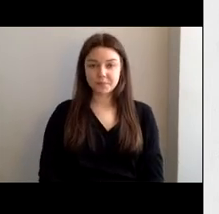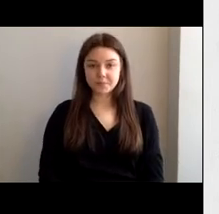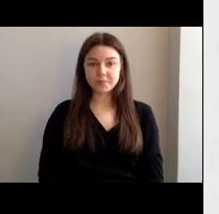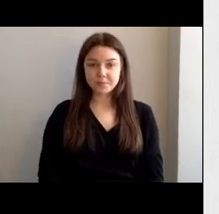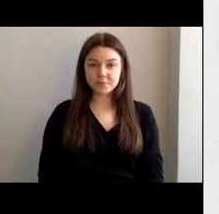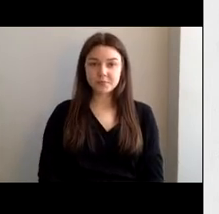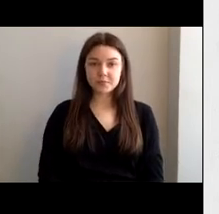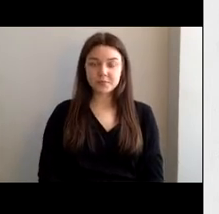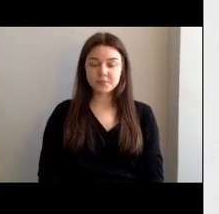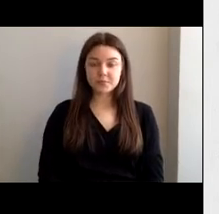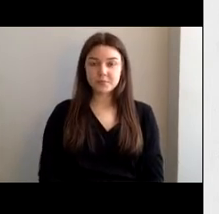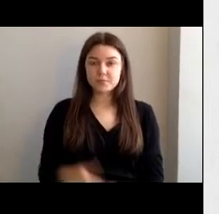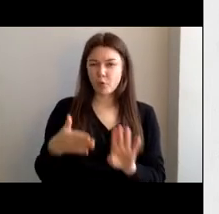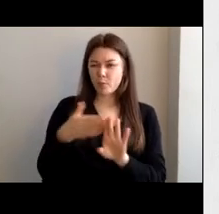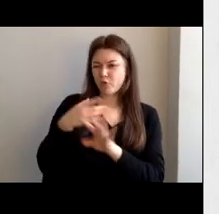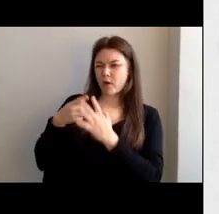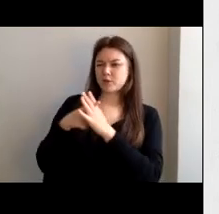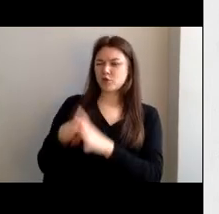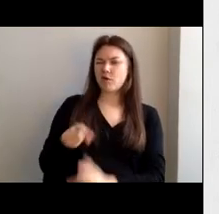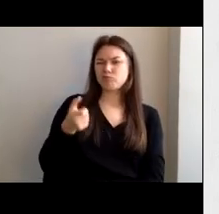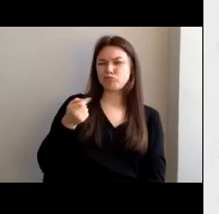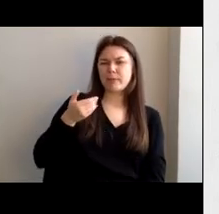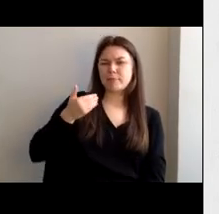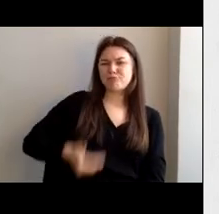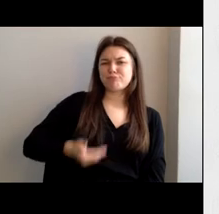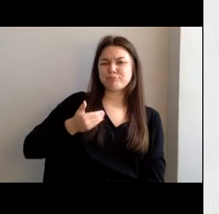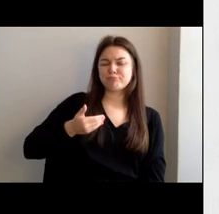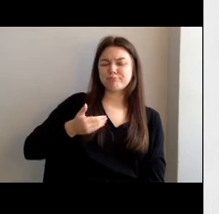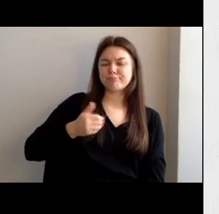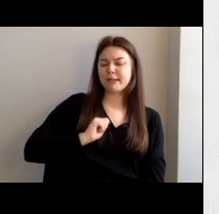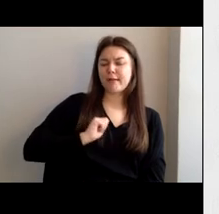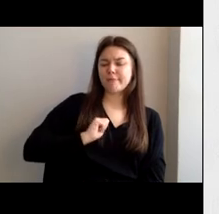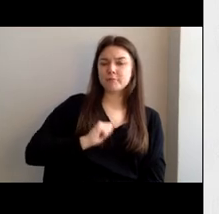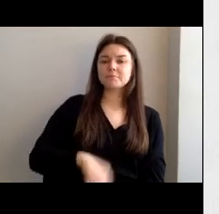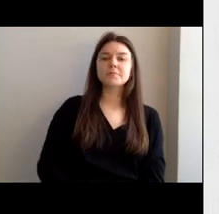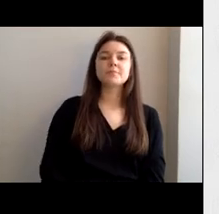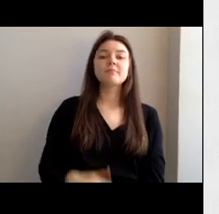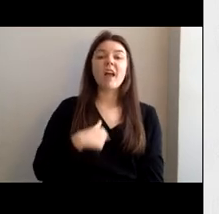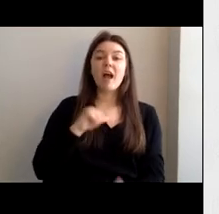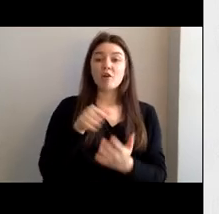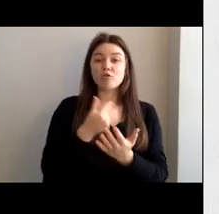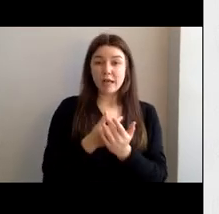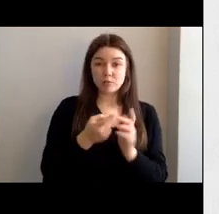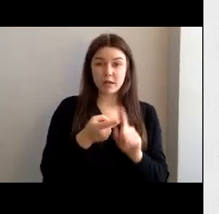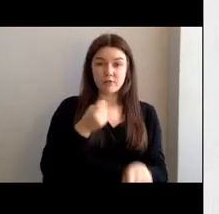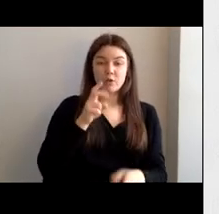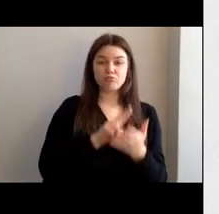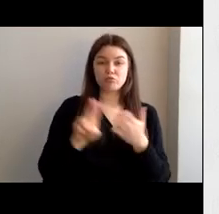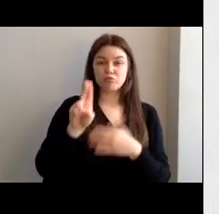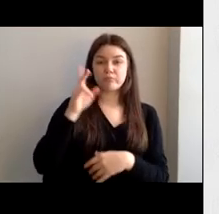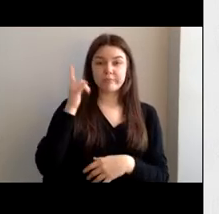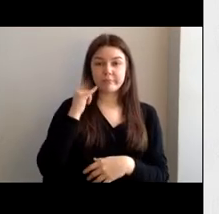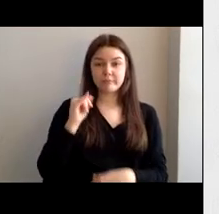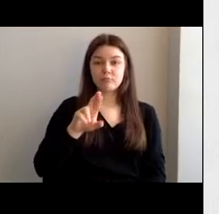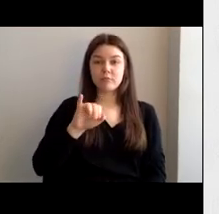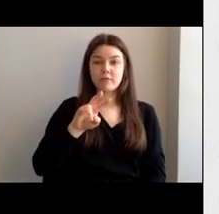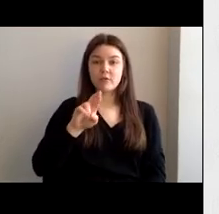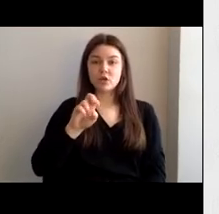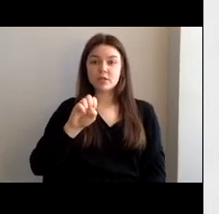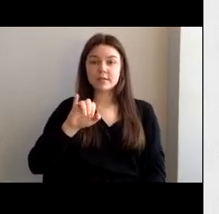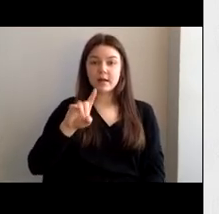start, just a little bit about myself. I graduated from UC Riverside, where I studied